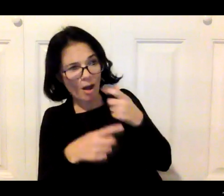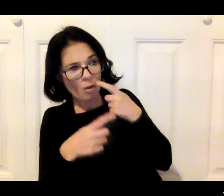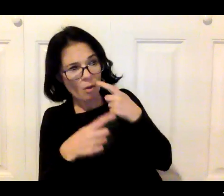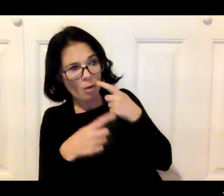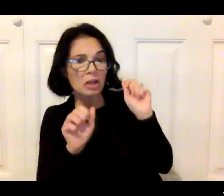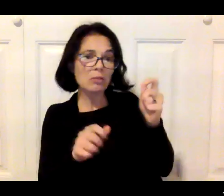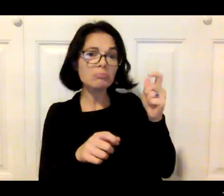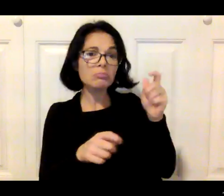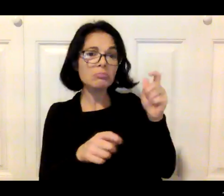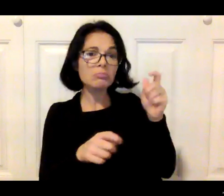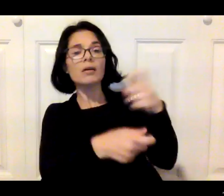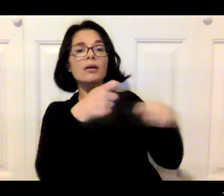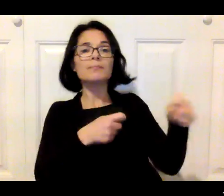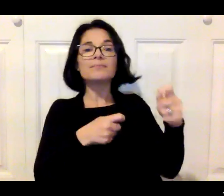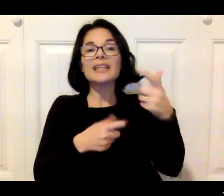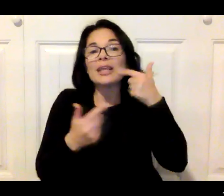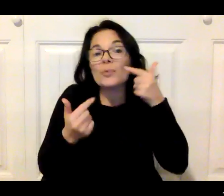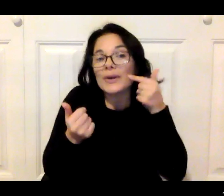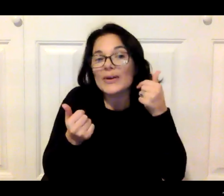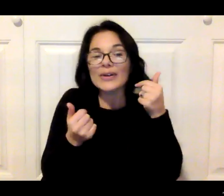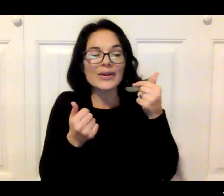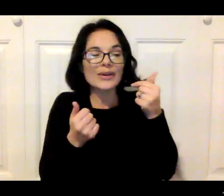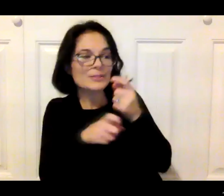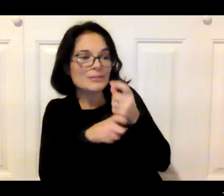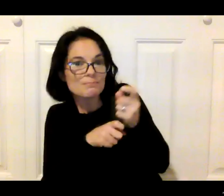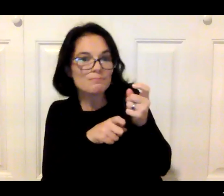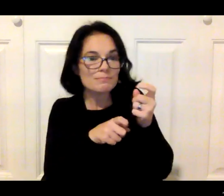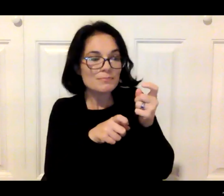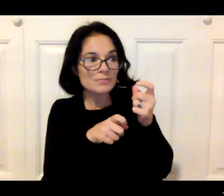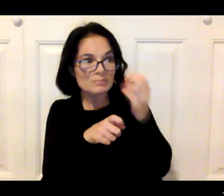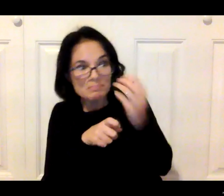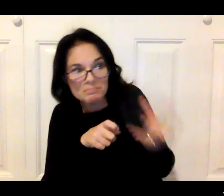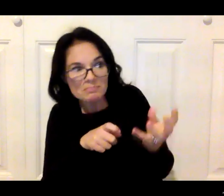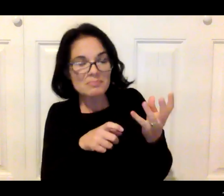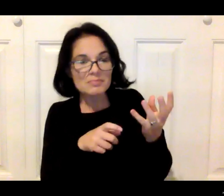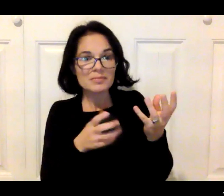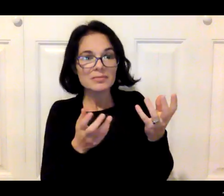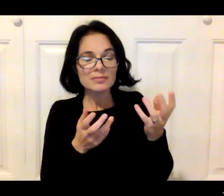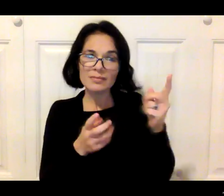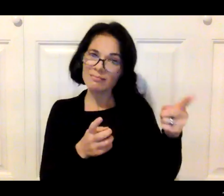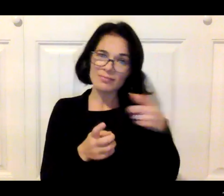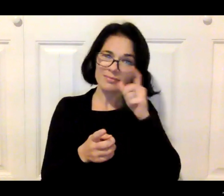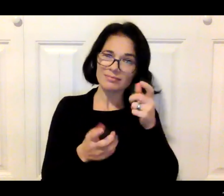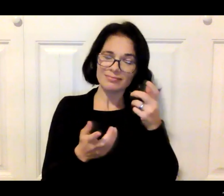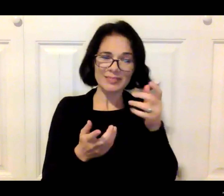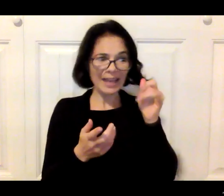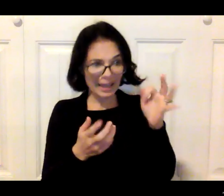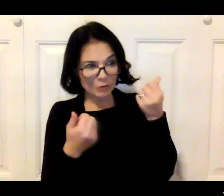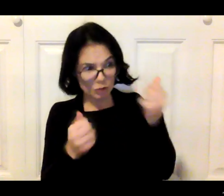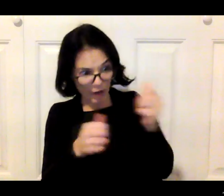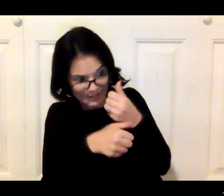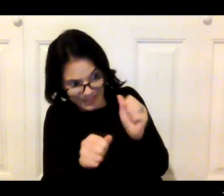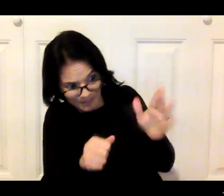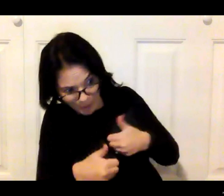But folks should not be mad that you're trying to save your life, but also their lives. So stay the